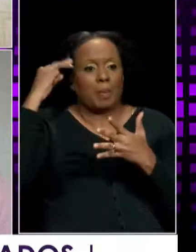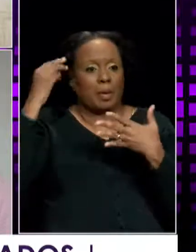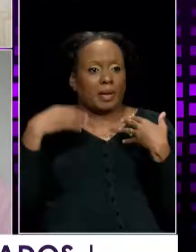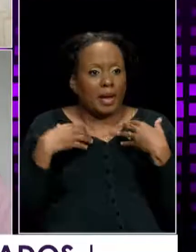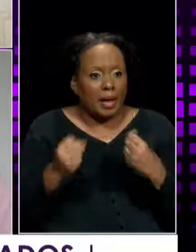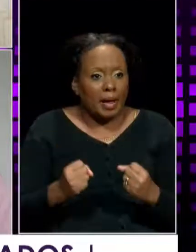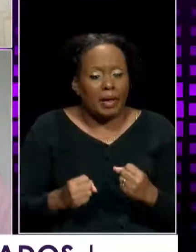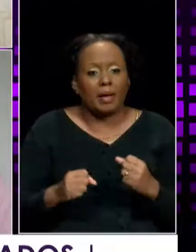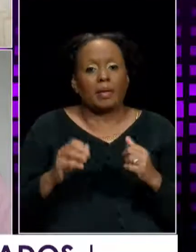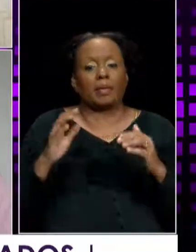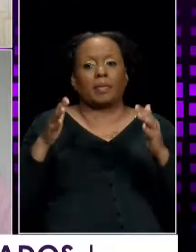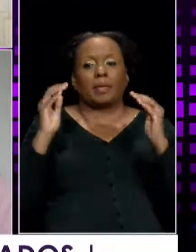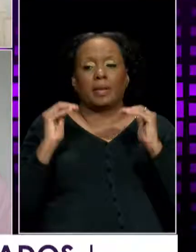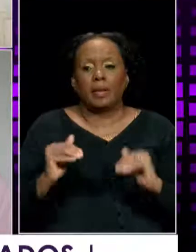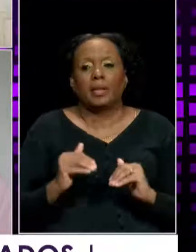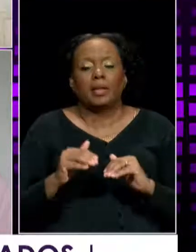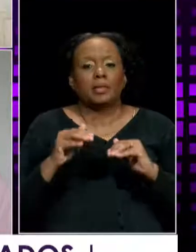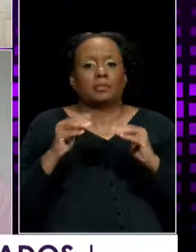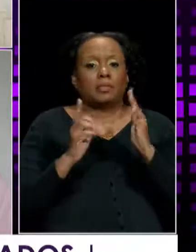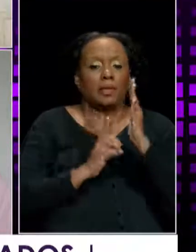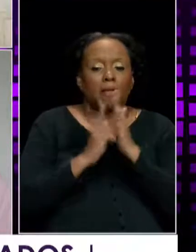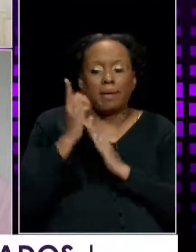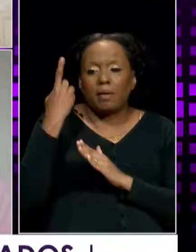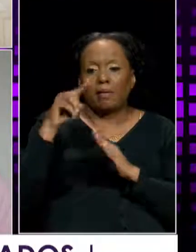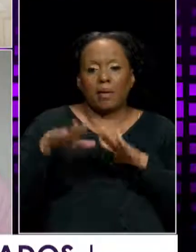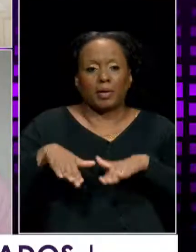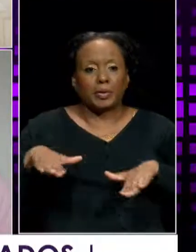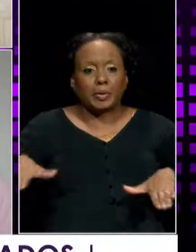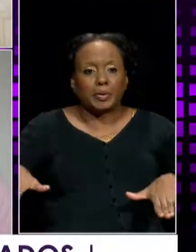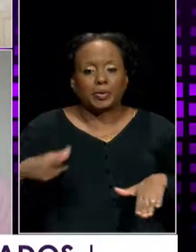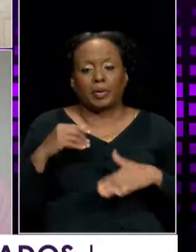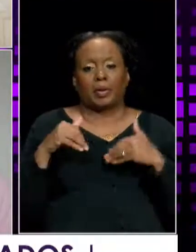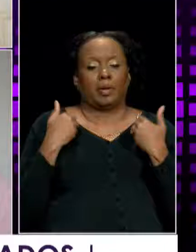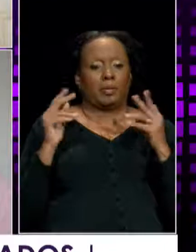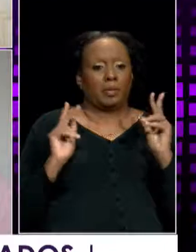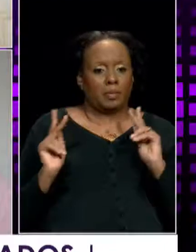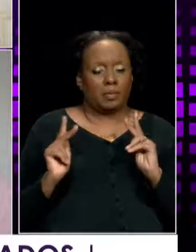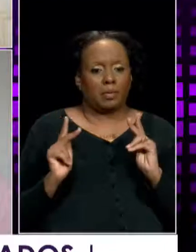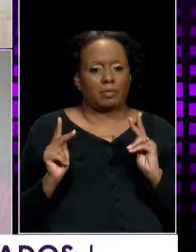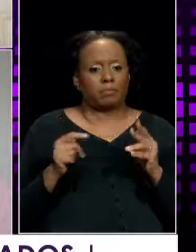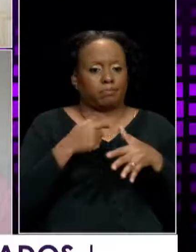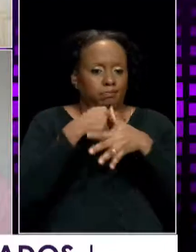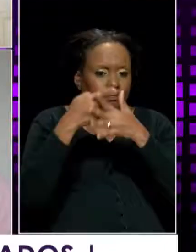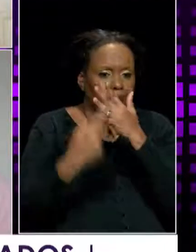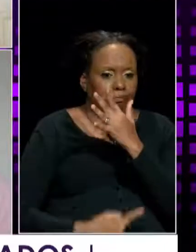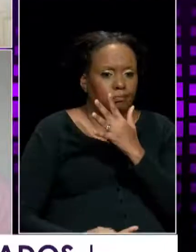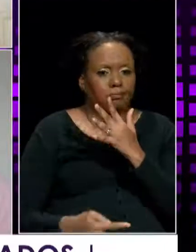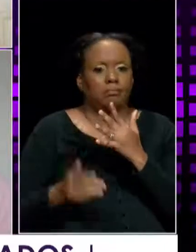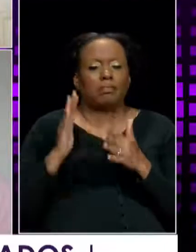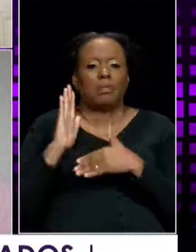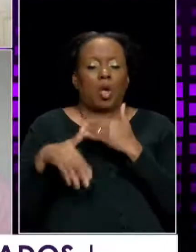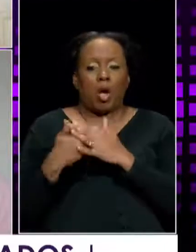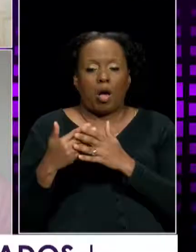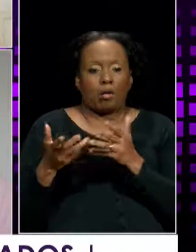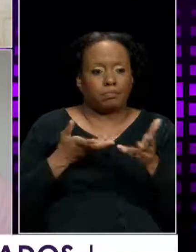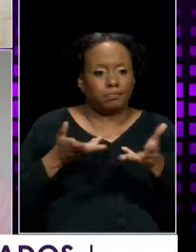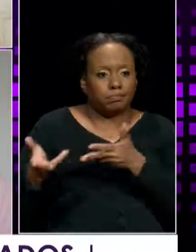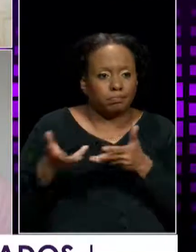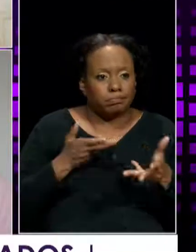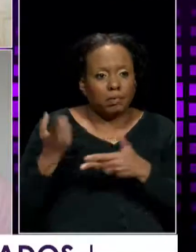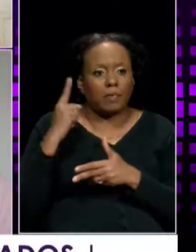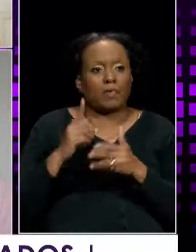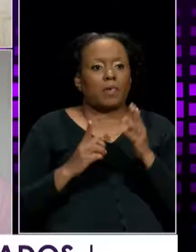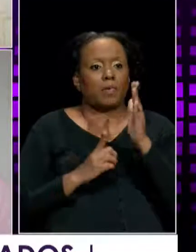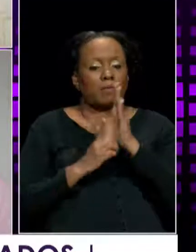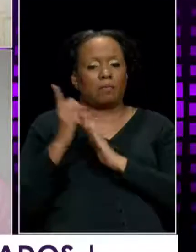of children and young persons. And that's the whole community of it. That's the whole space of it. All these conversations are to lead to the development